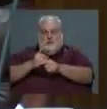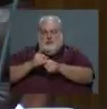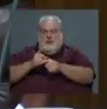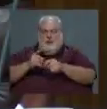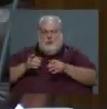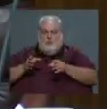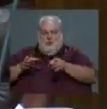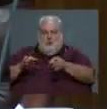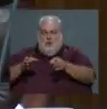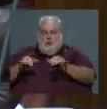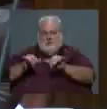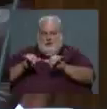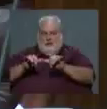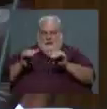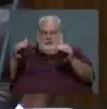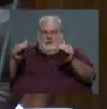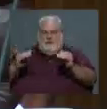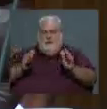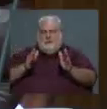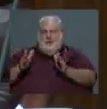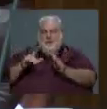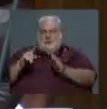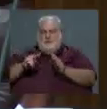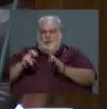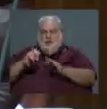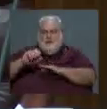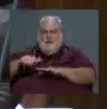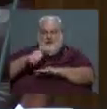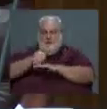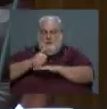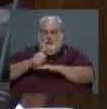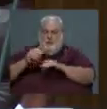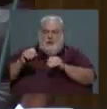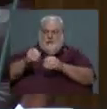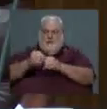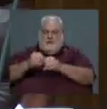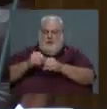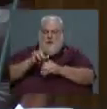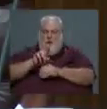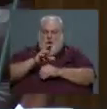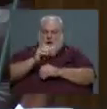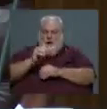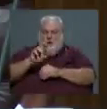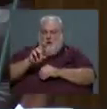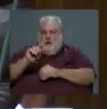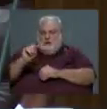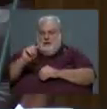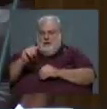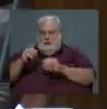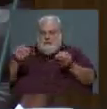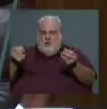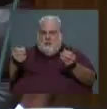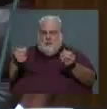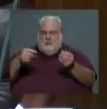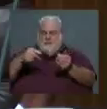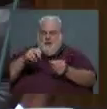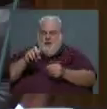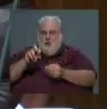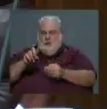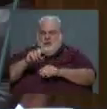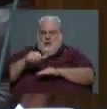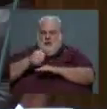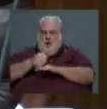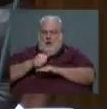purposes. An ordinance to approve a plan zoning development and establish a plan office district titled R and RT Property Short Form POD located